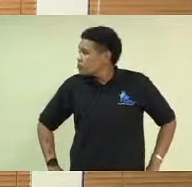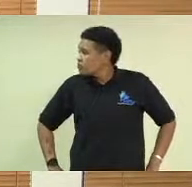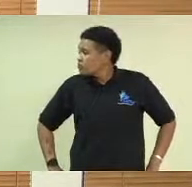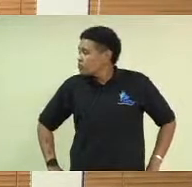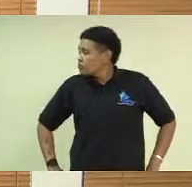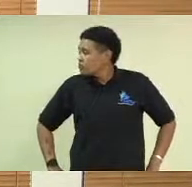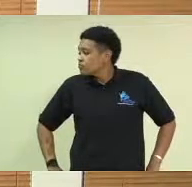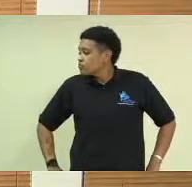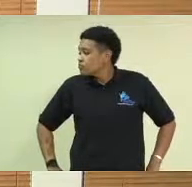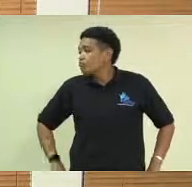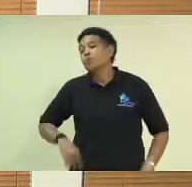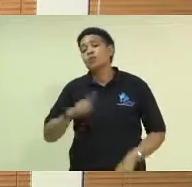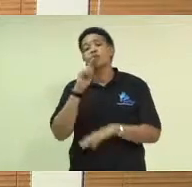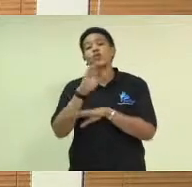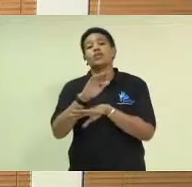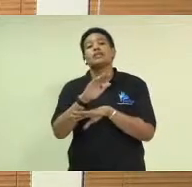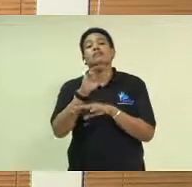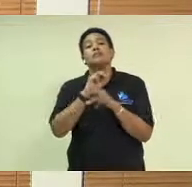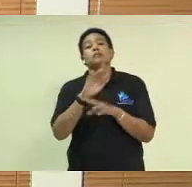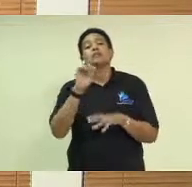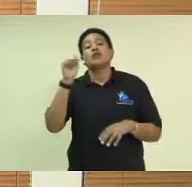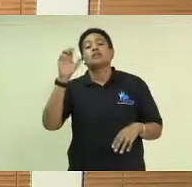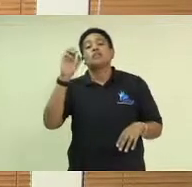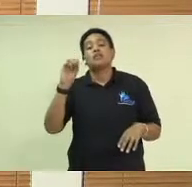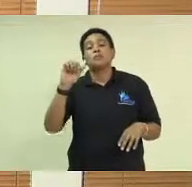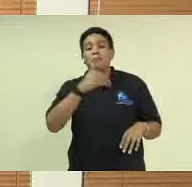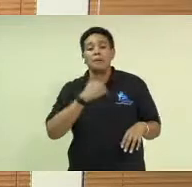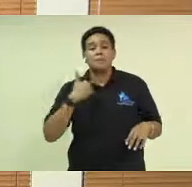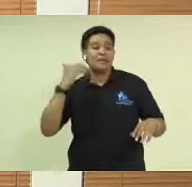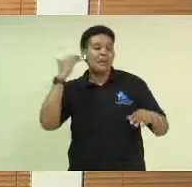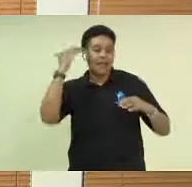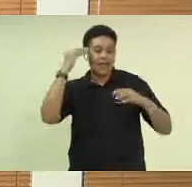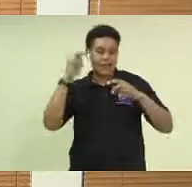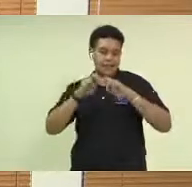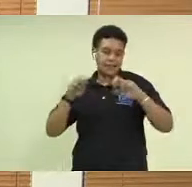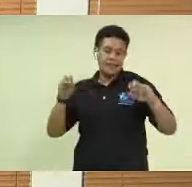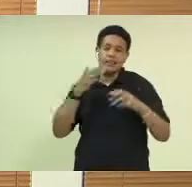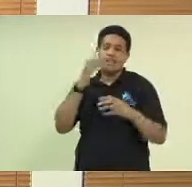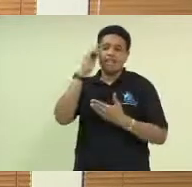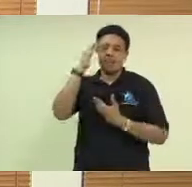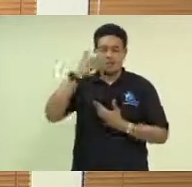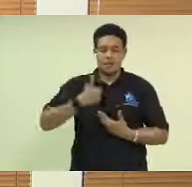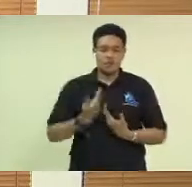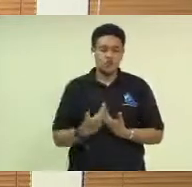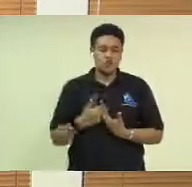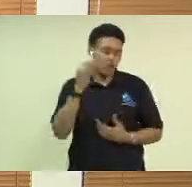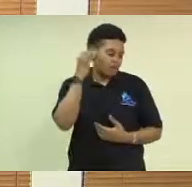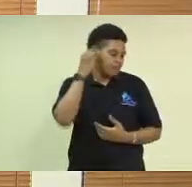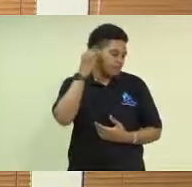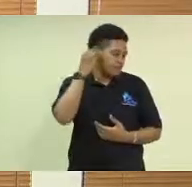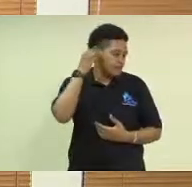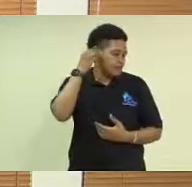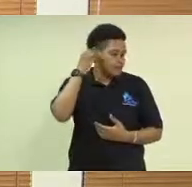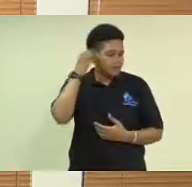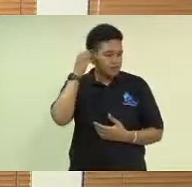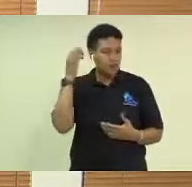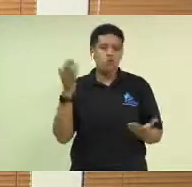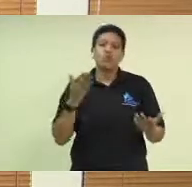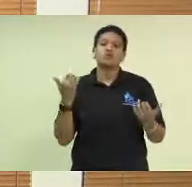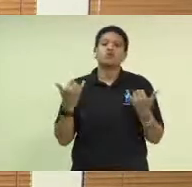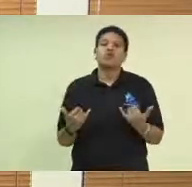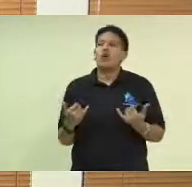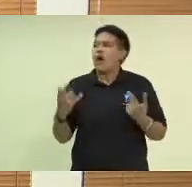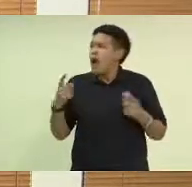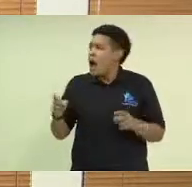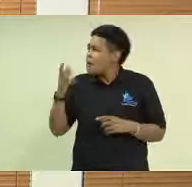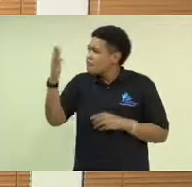to join. Okay, so just thank you for joining. Just quickly, what's the current status at the National Chest